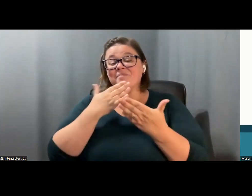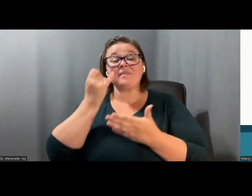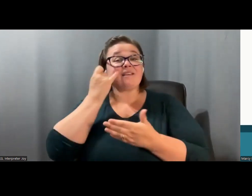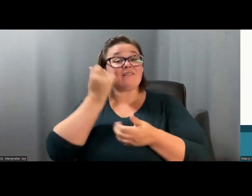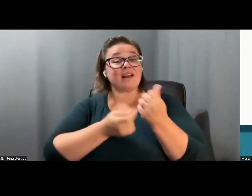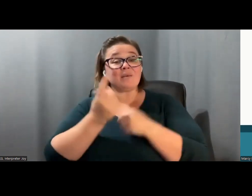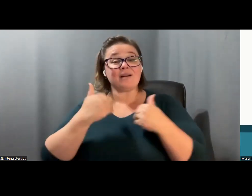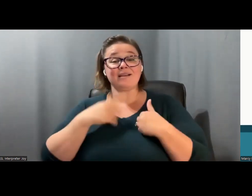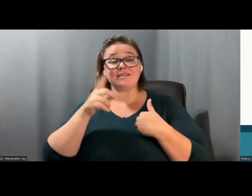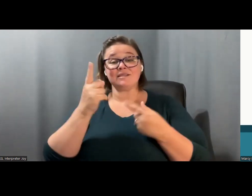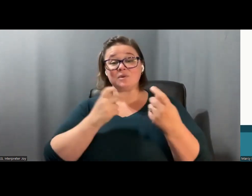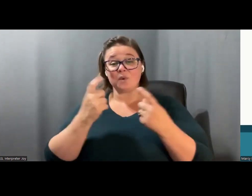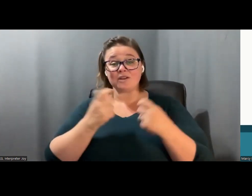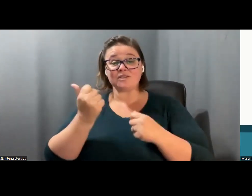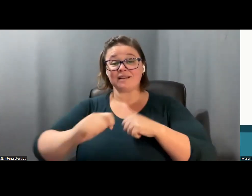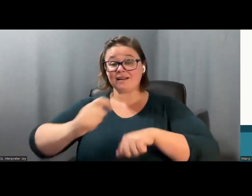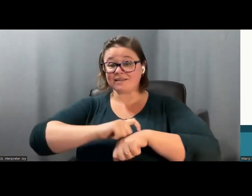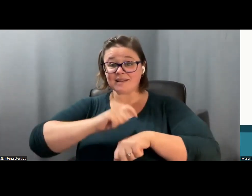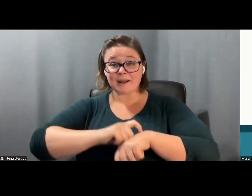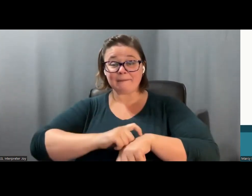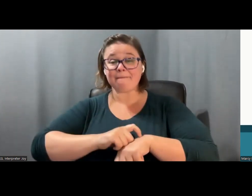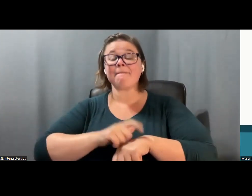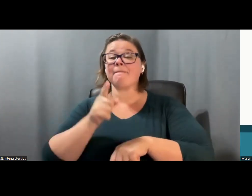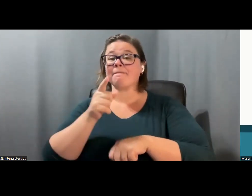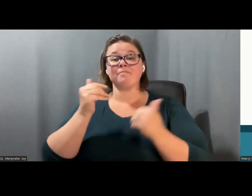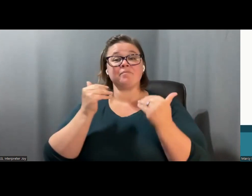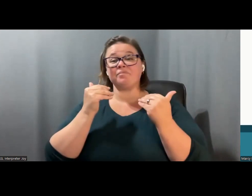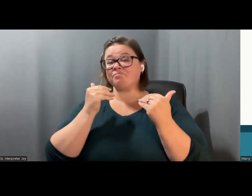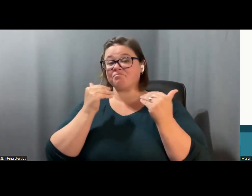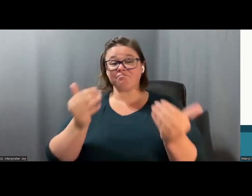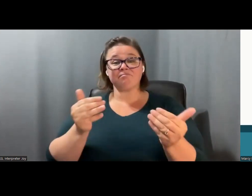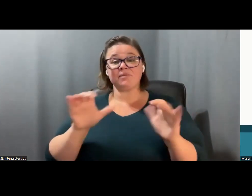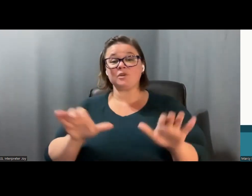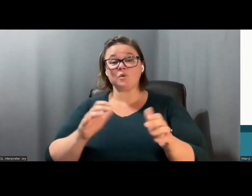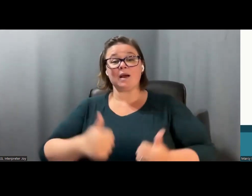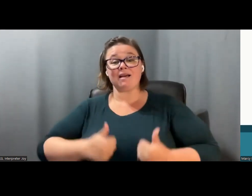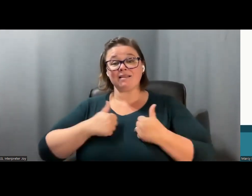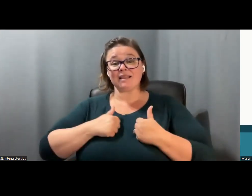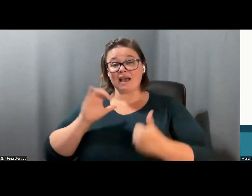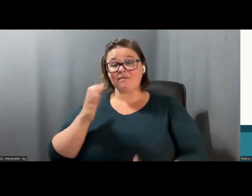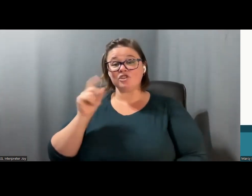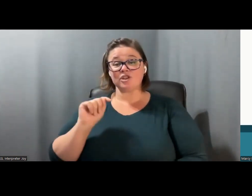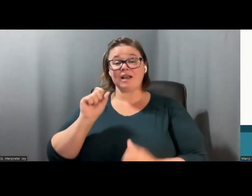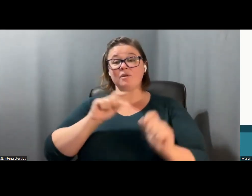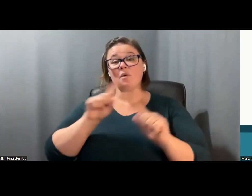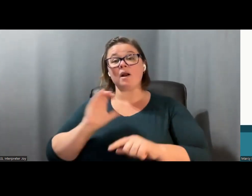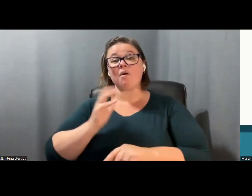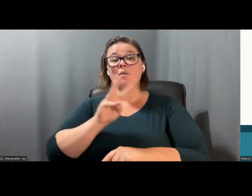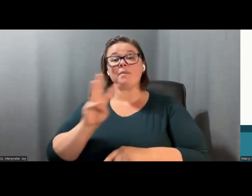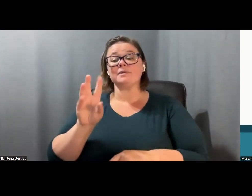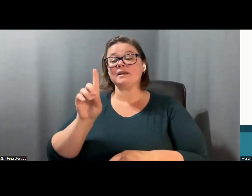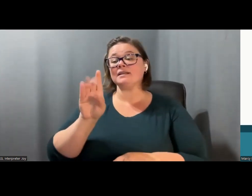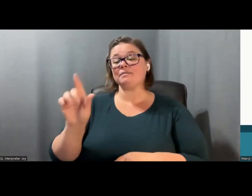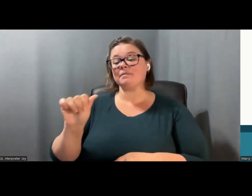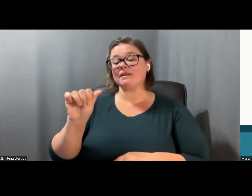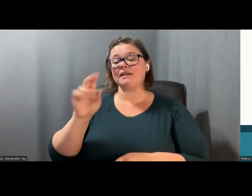any questions at any time, you're welcome to, you can do a live chat. You can go to our website,